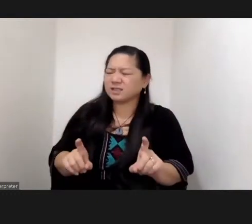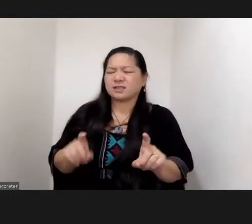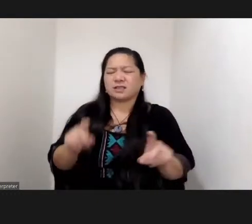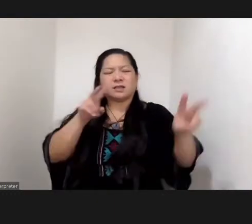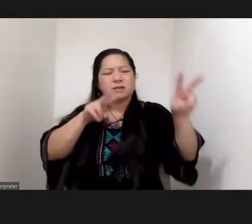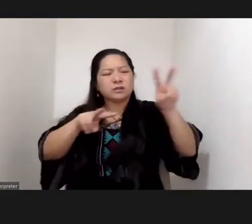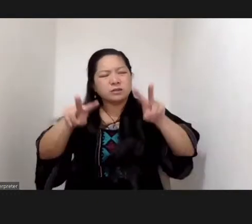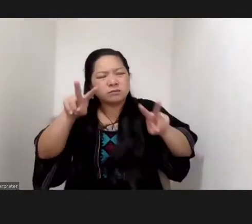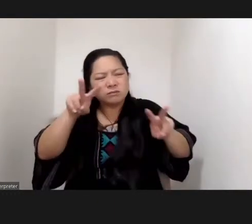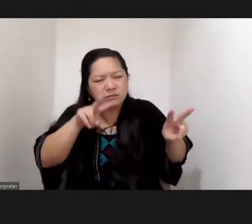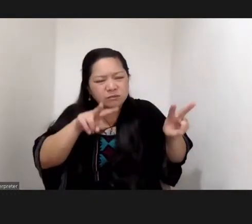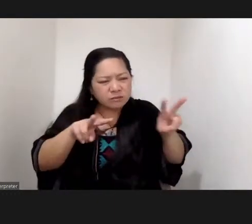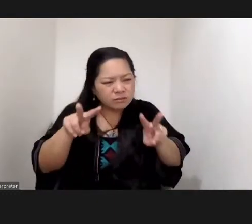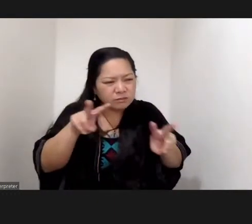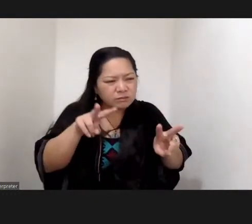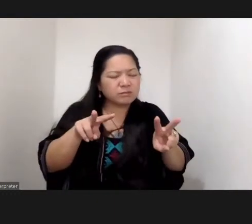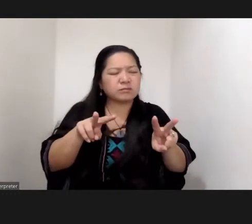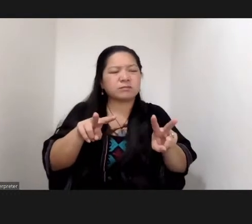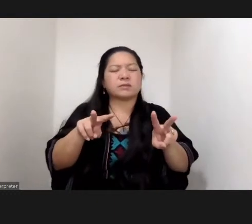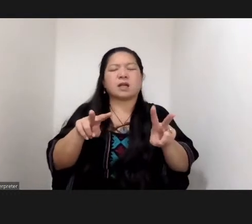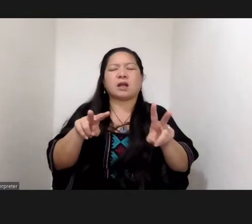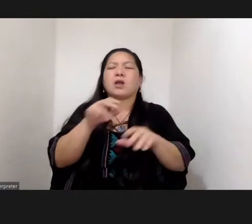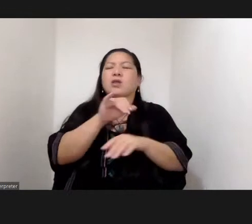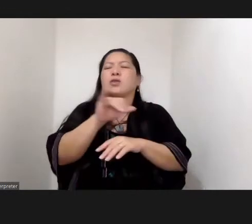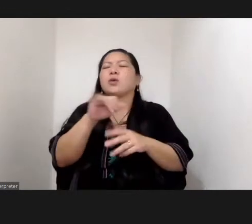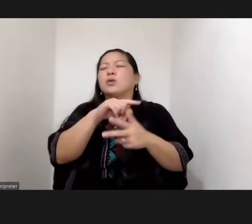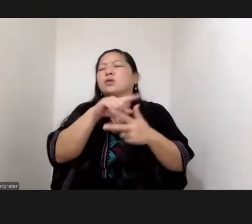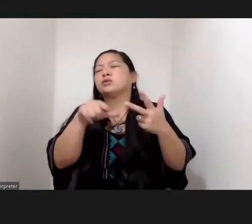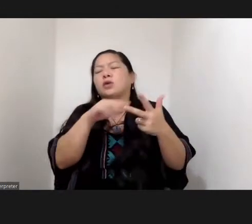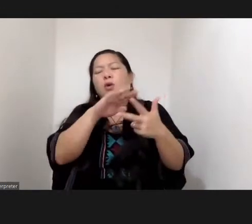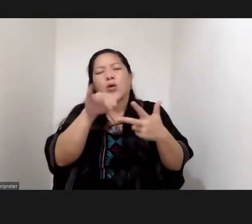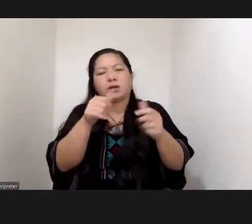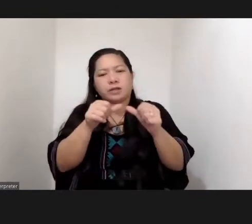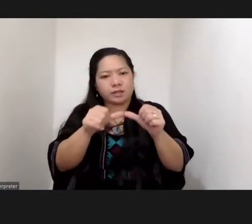It includes monitoring. Those are all going to continue.